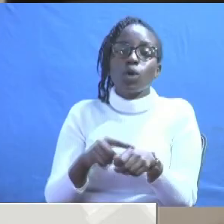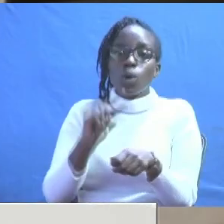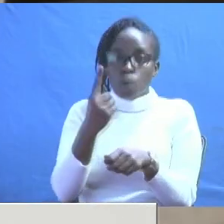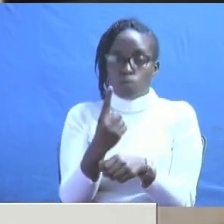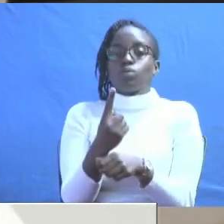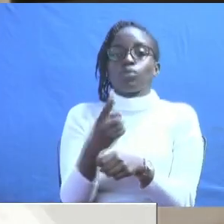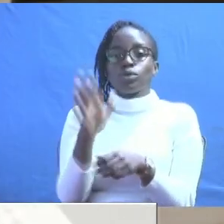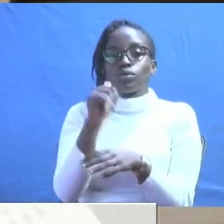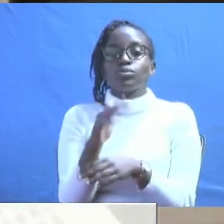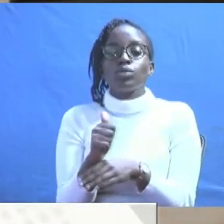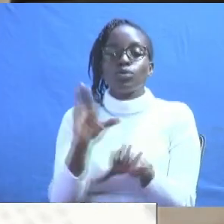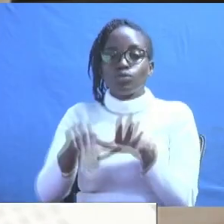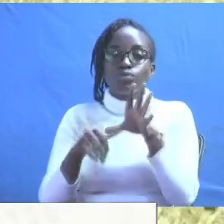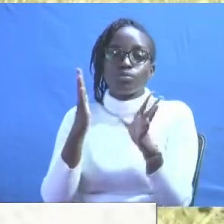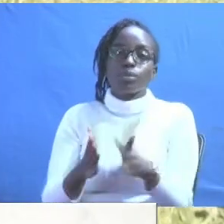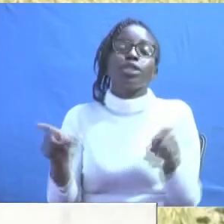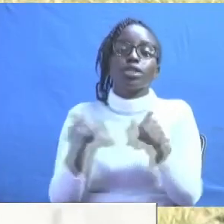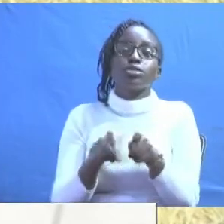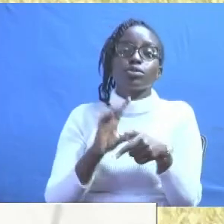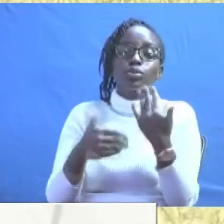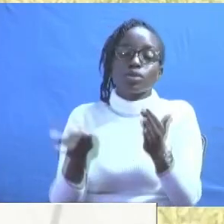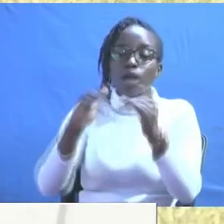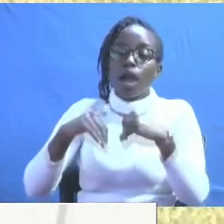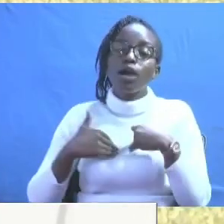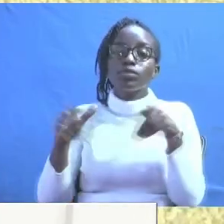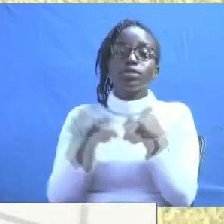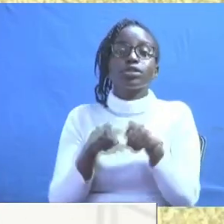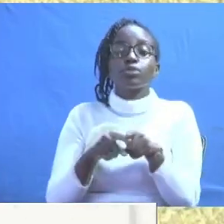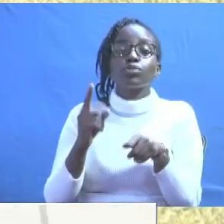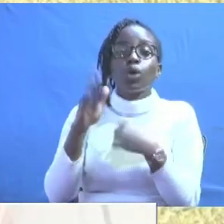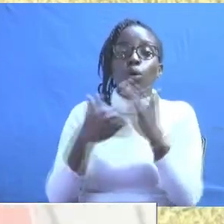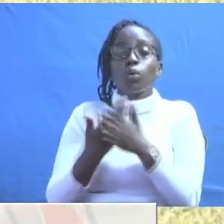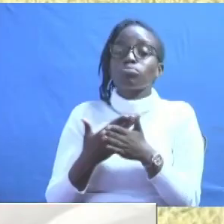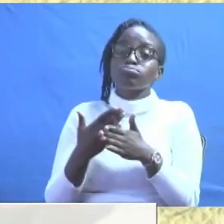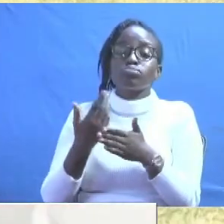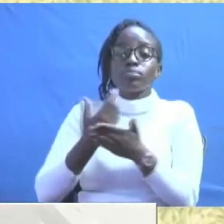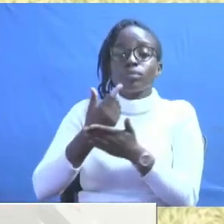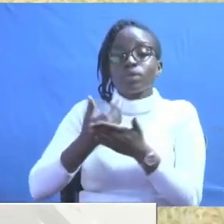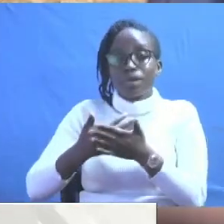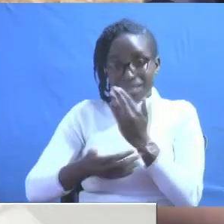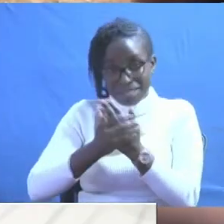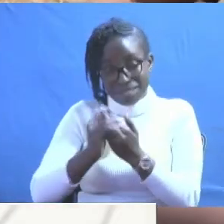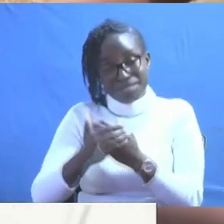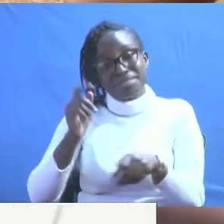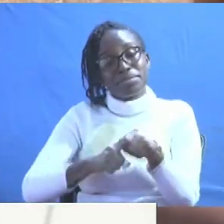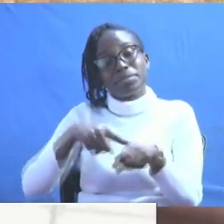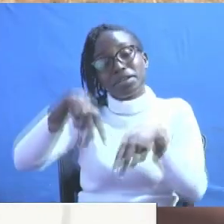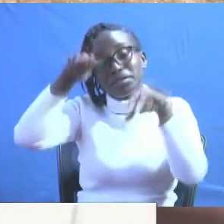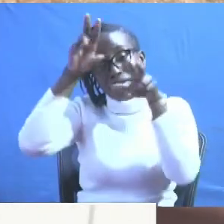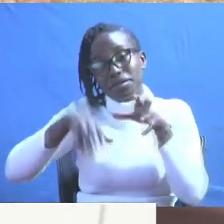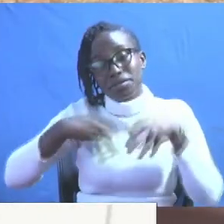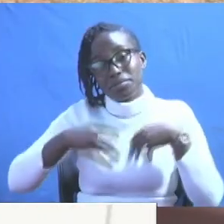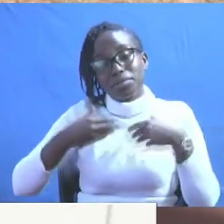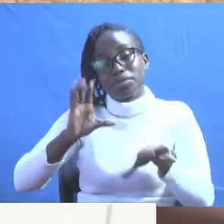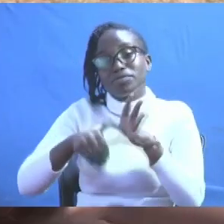other farmers to attend other such events, saying that they enlightened farmers on the new changes in animal farming. Ukiwa na pusi na